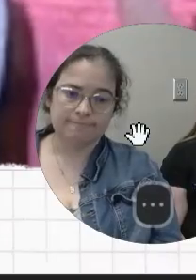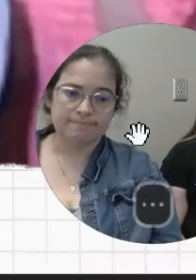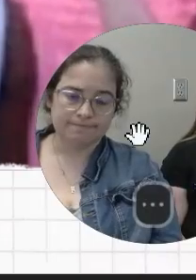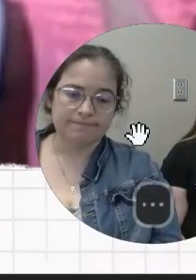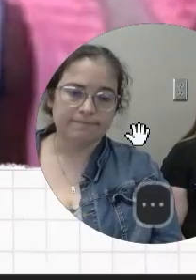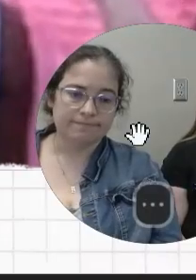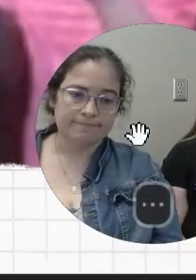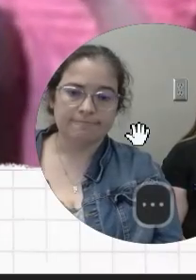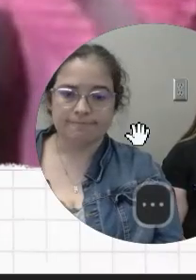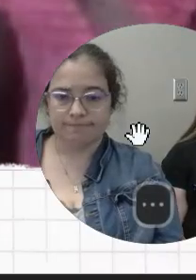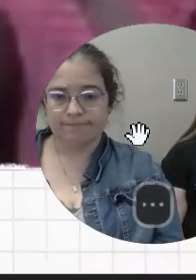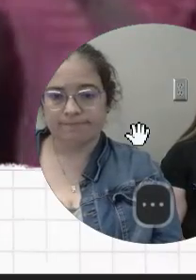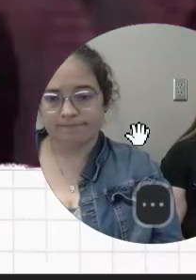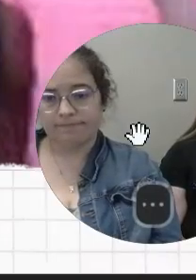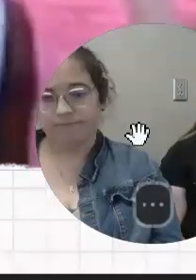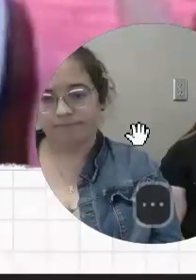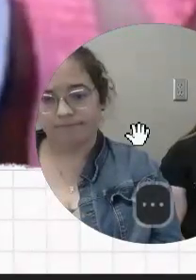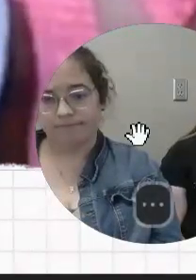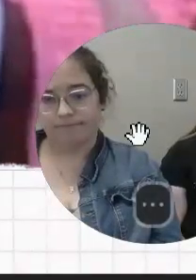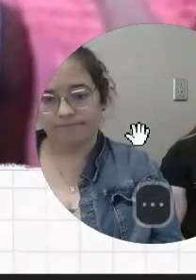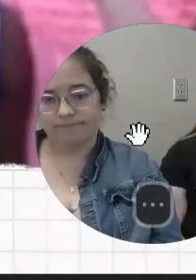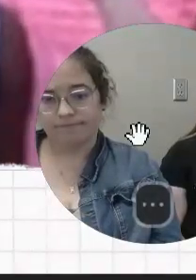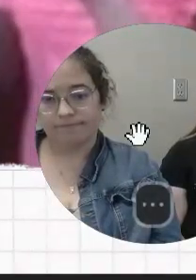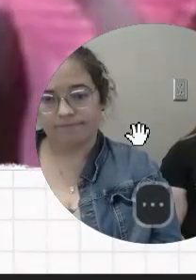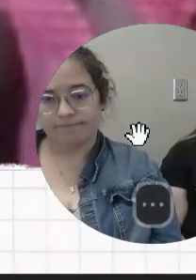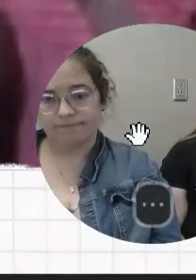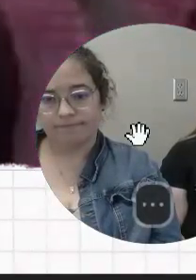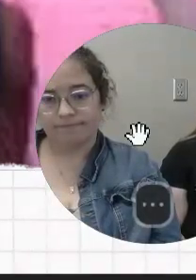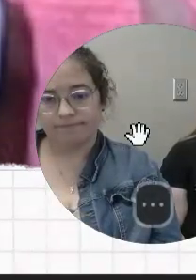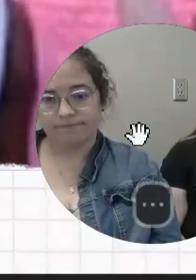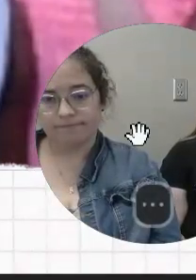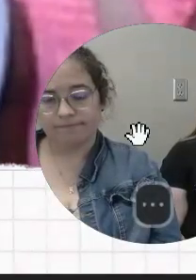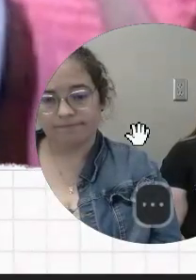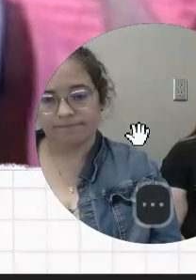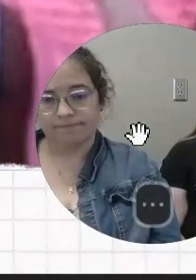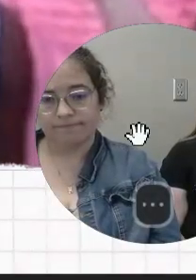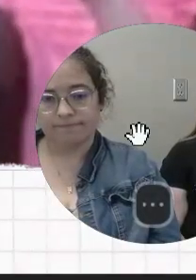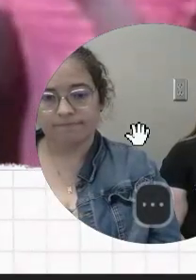are great resources for learning simple ASL.